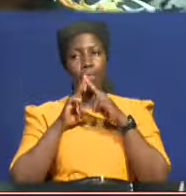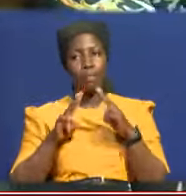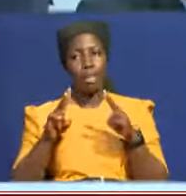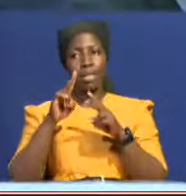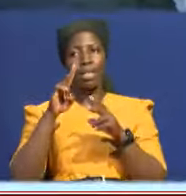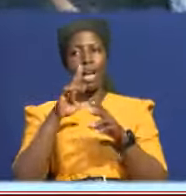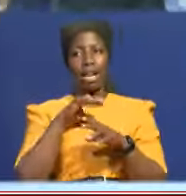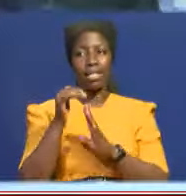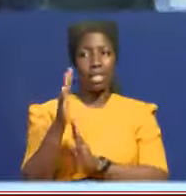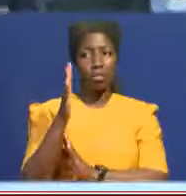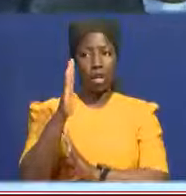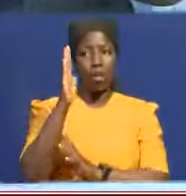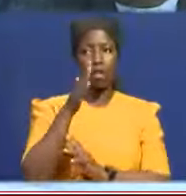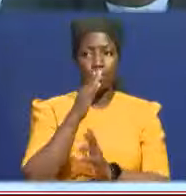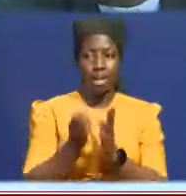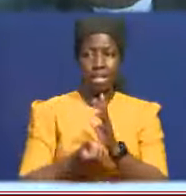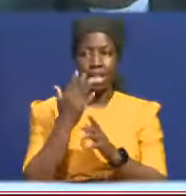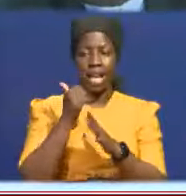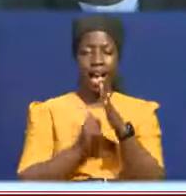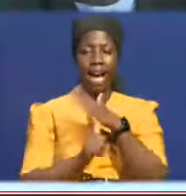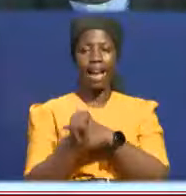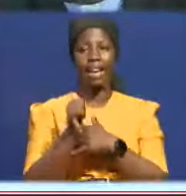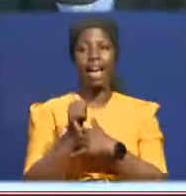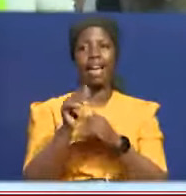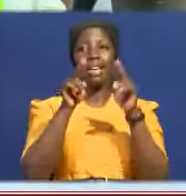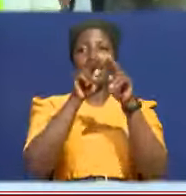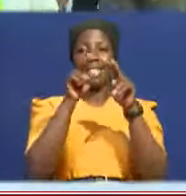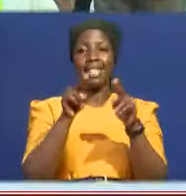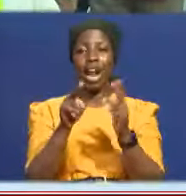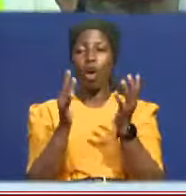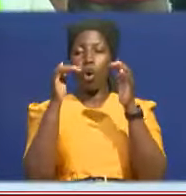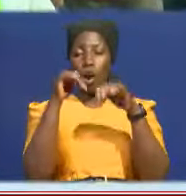the umbrella of the International Conference on